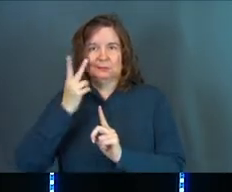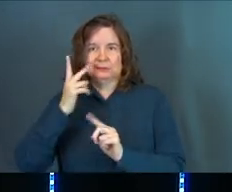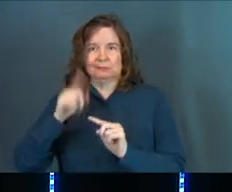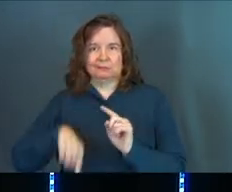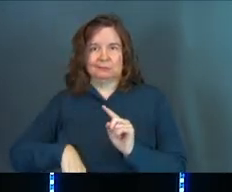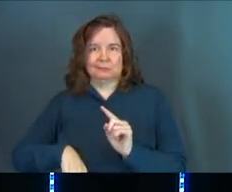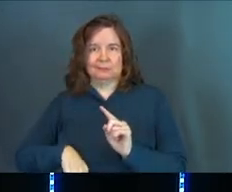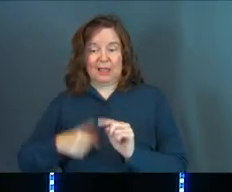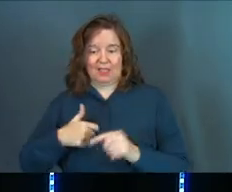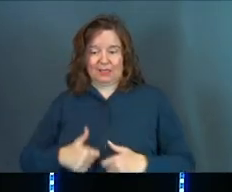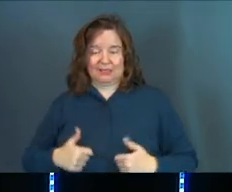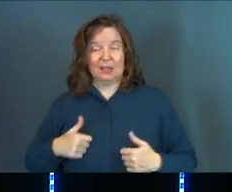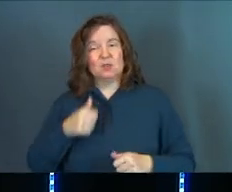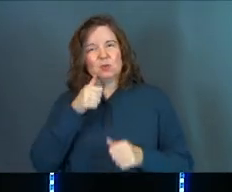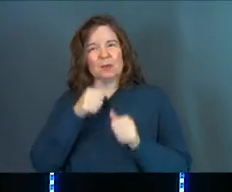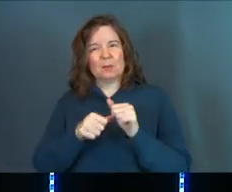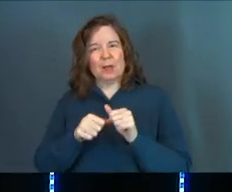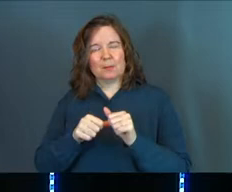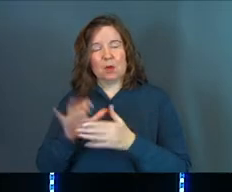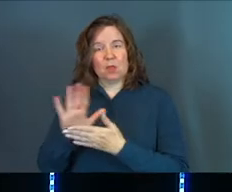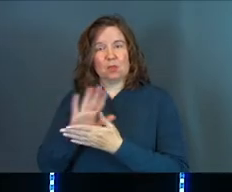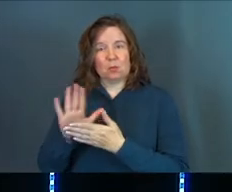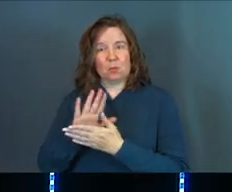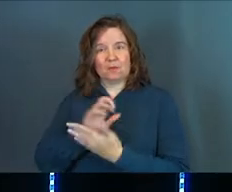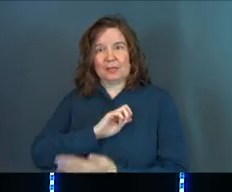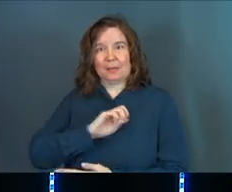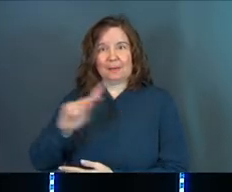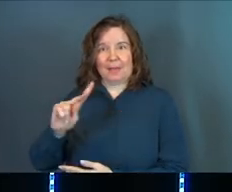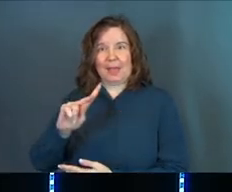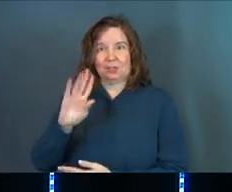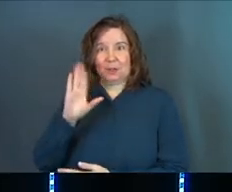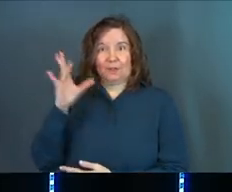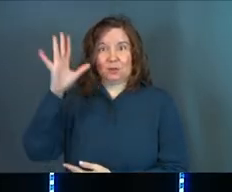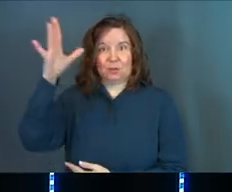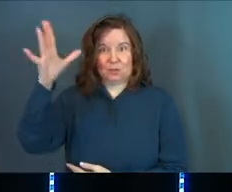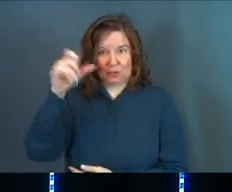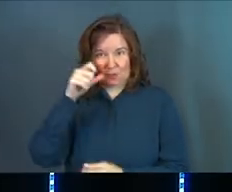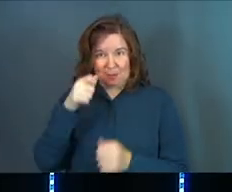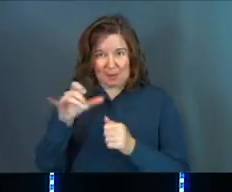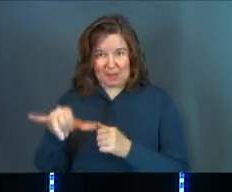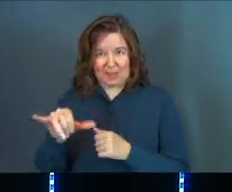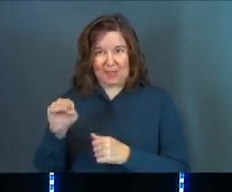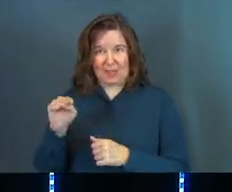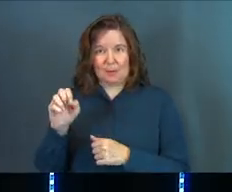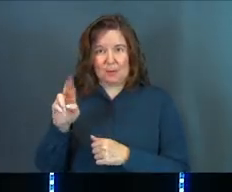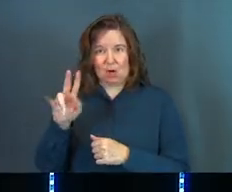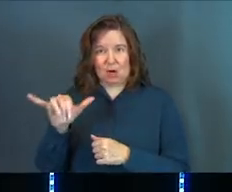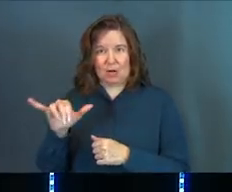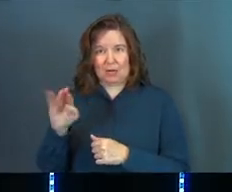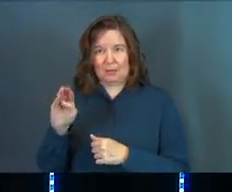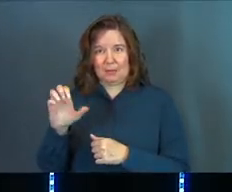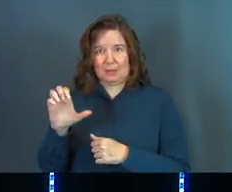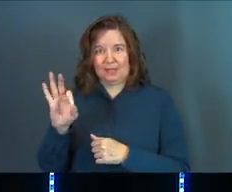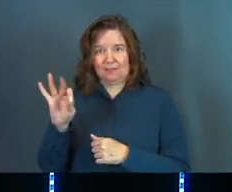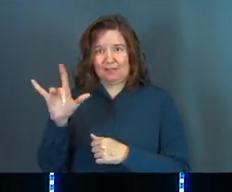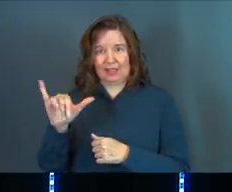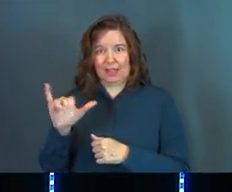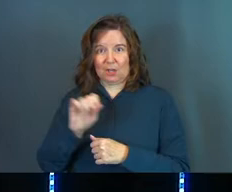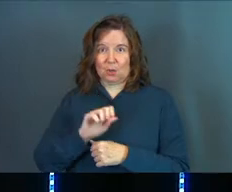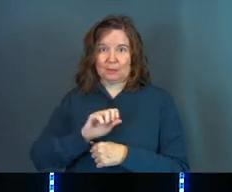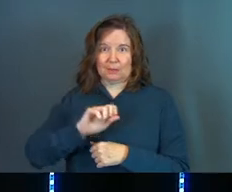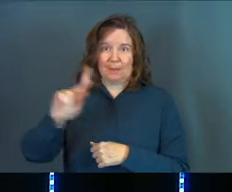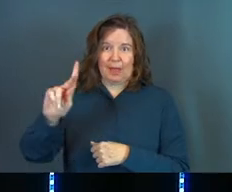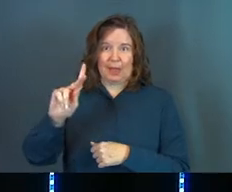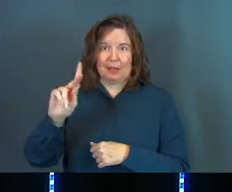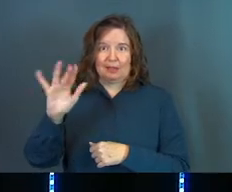See, you remember Back to the Future? What a weird show, right? You remember Back to the Future? And Marty McFly goes back and, like, they do a bunch of